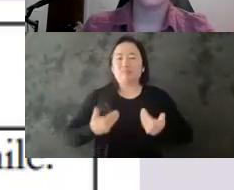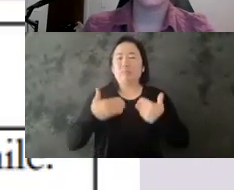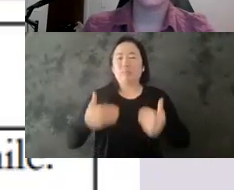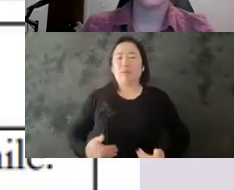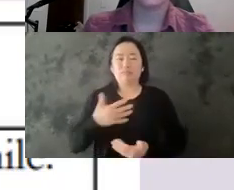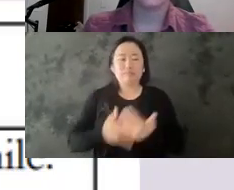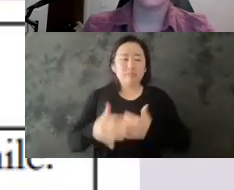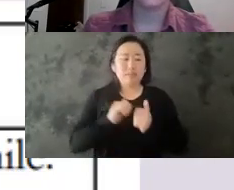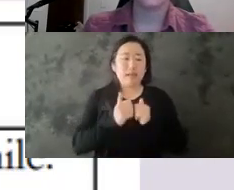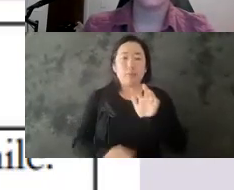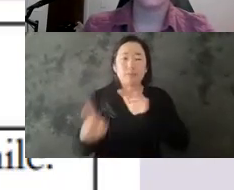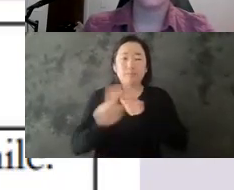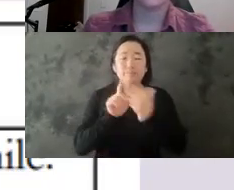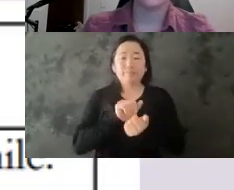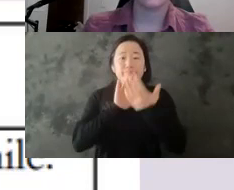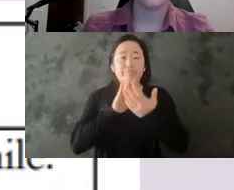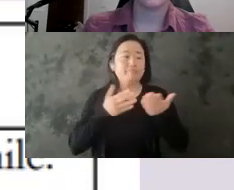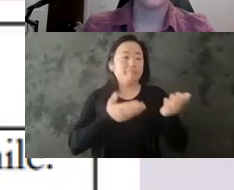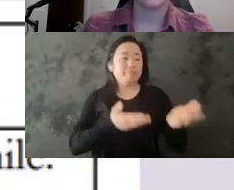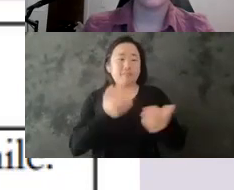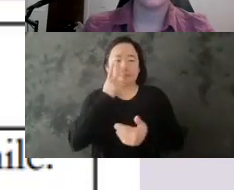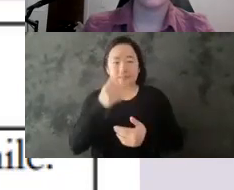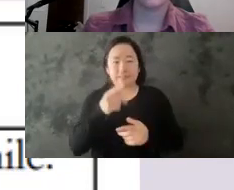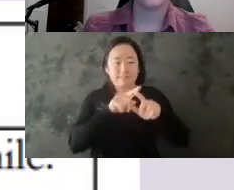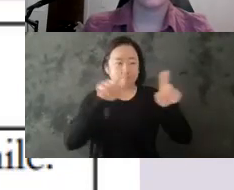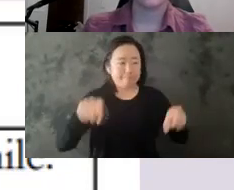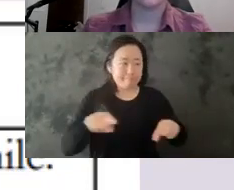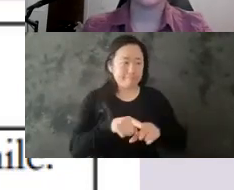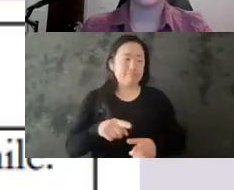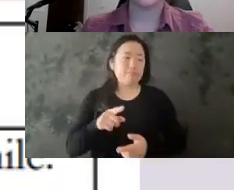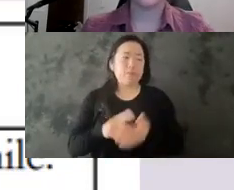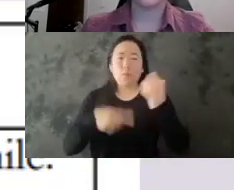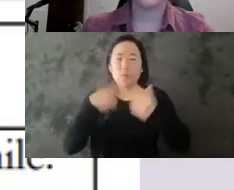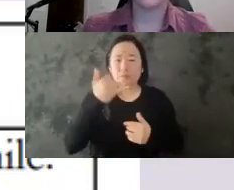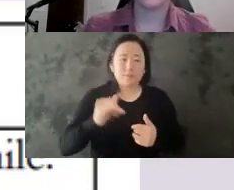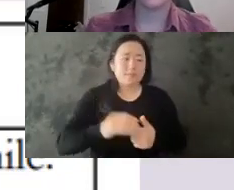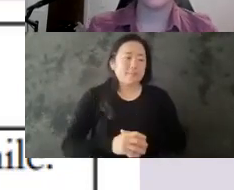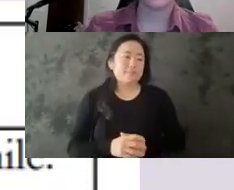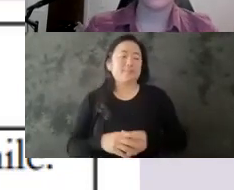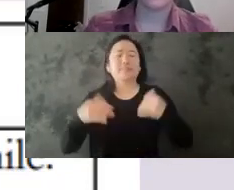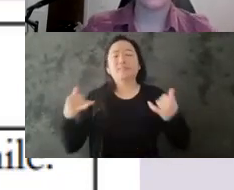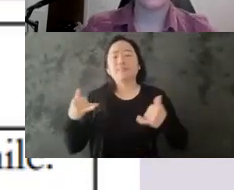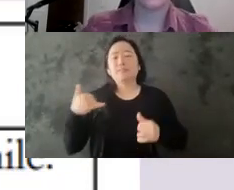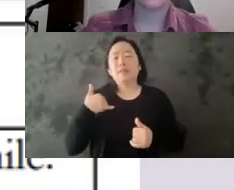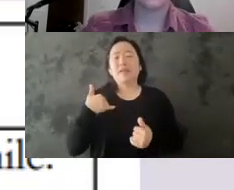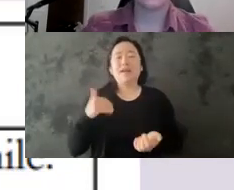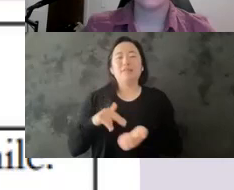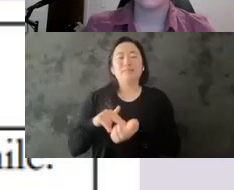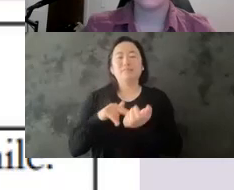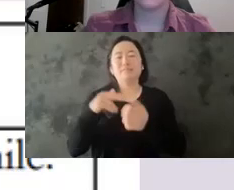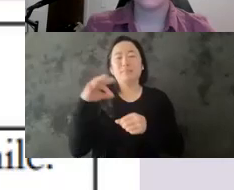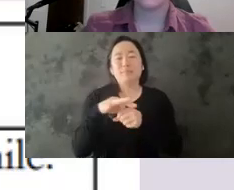different ways as you see on the screen. So we want to hear from you. We want to launch this poll about what